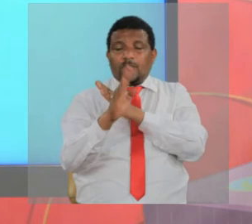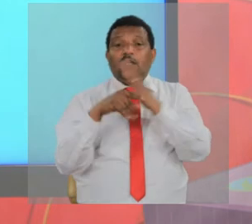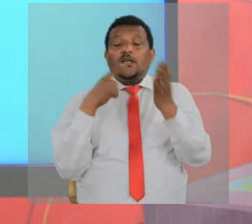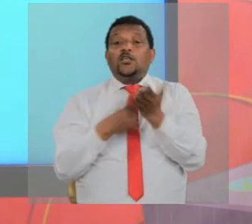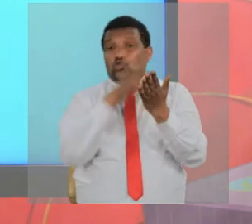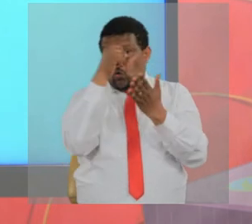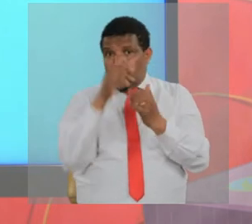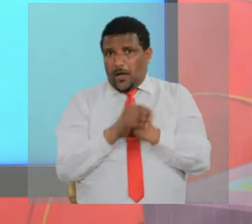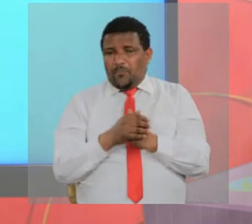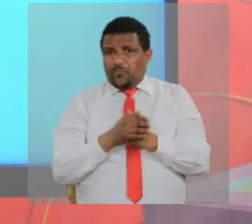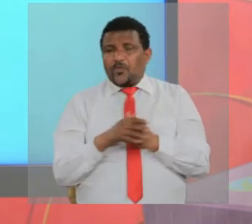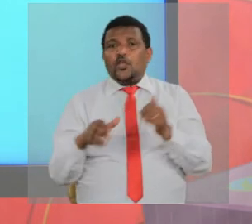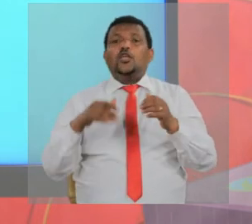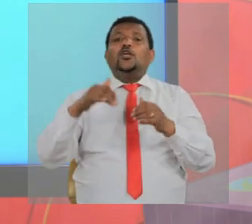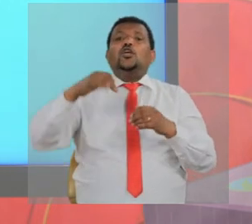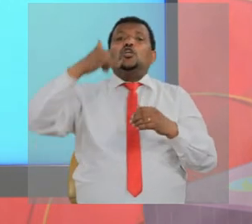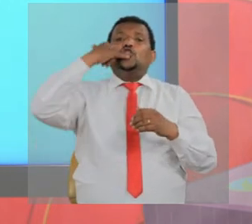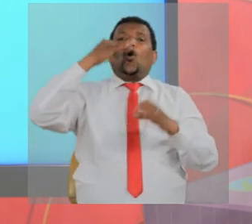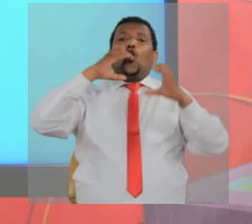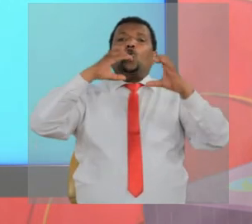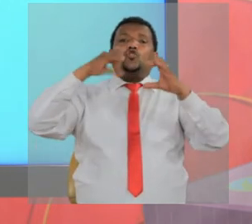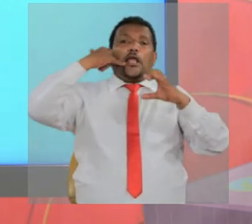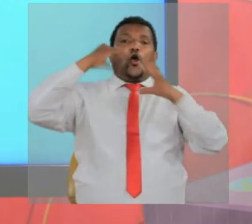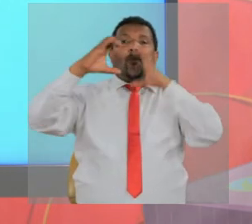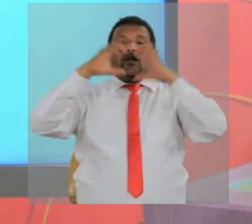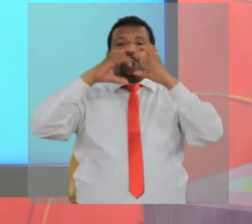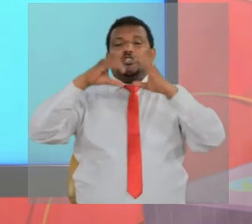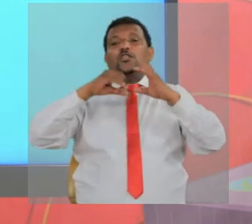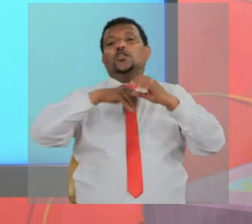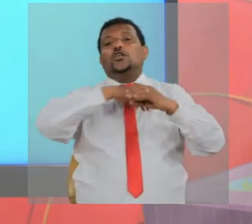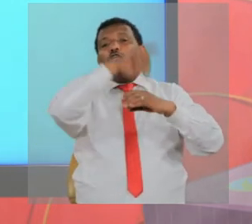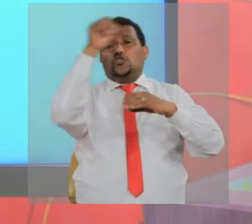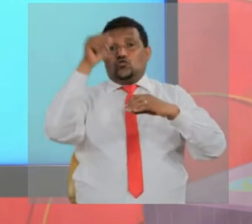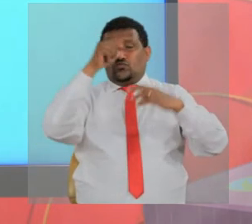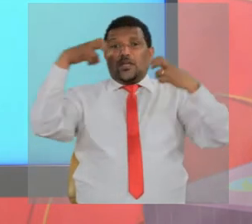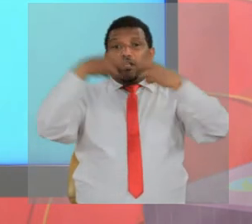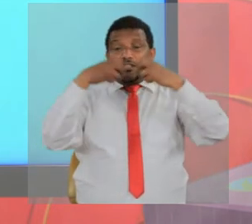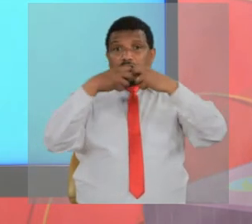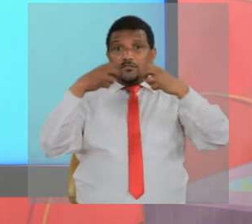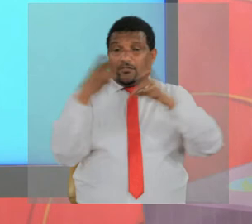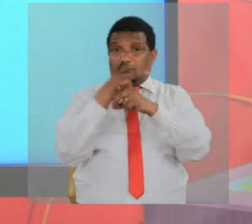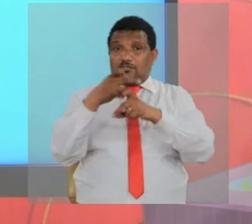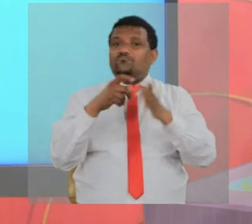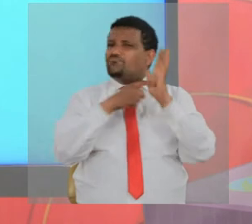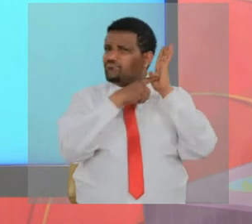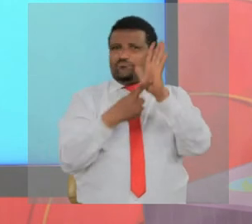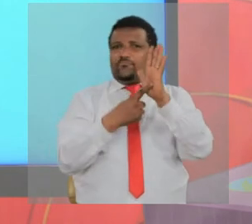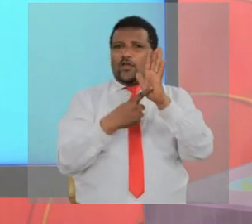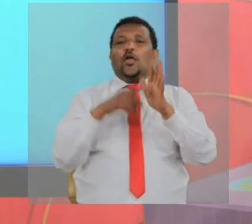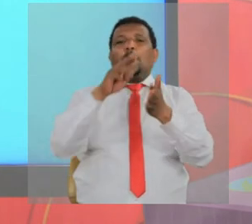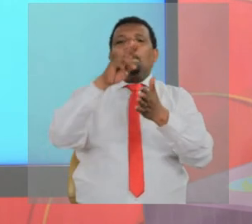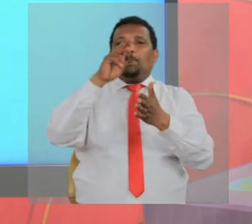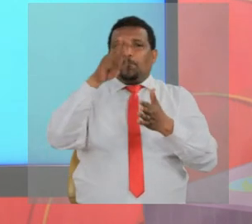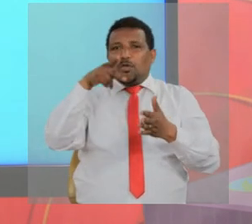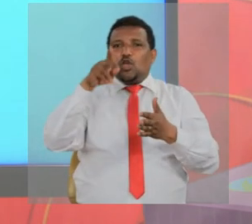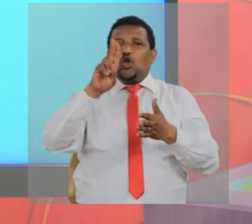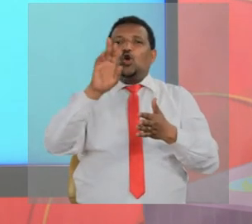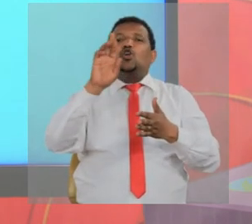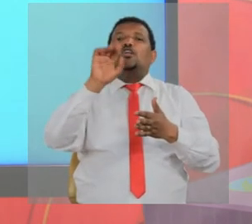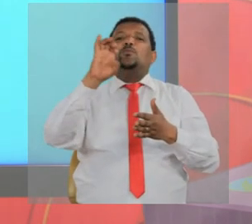In Ethiopia, Ethiopian Telecom and Ethio-Electric are a typical example for pure monopoly market